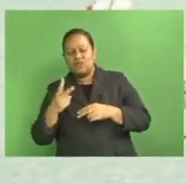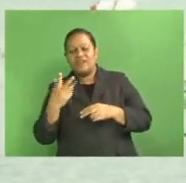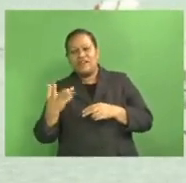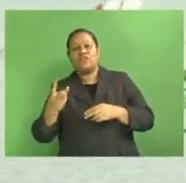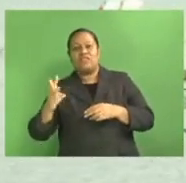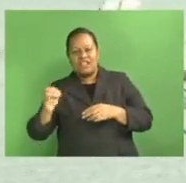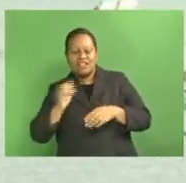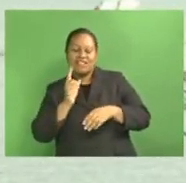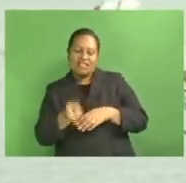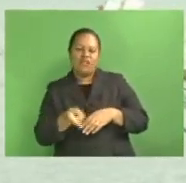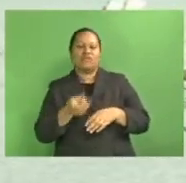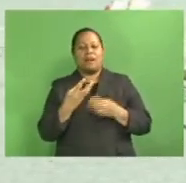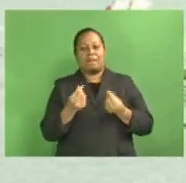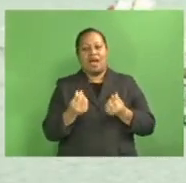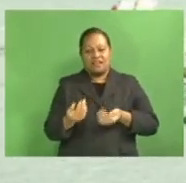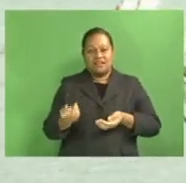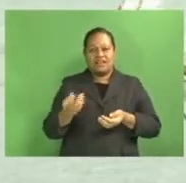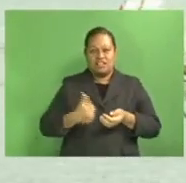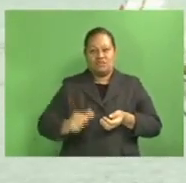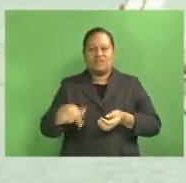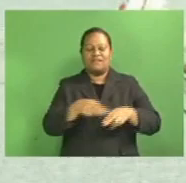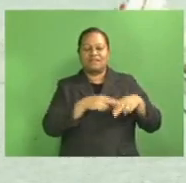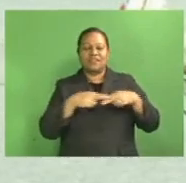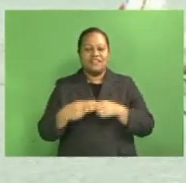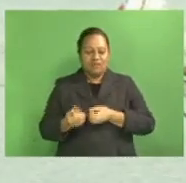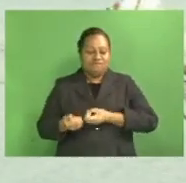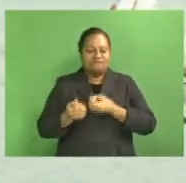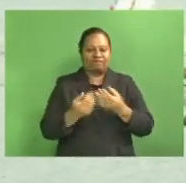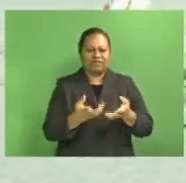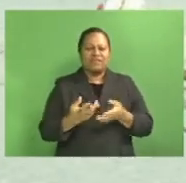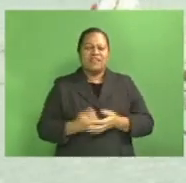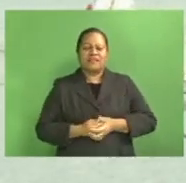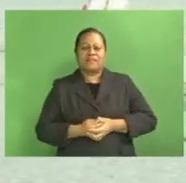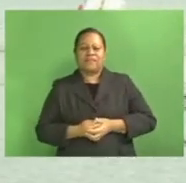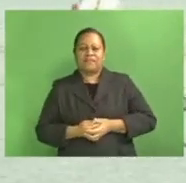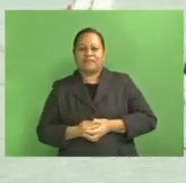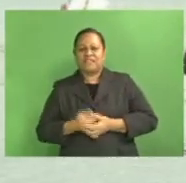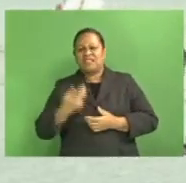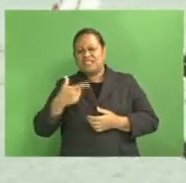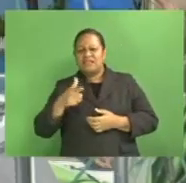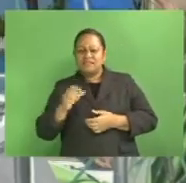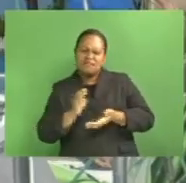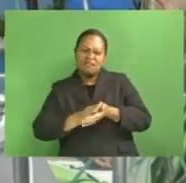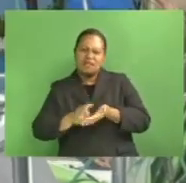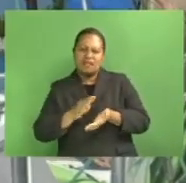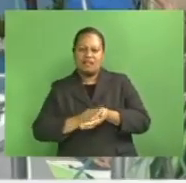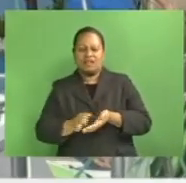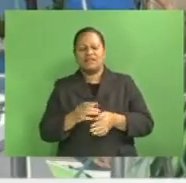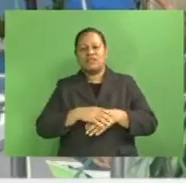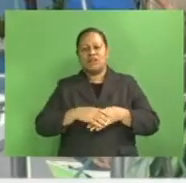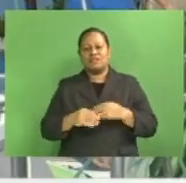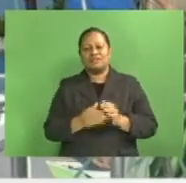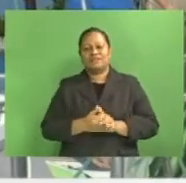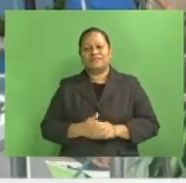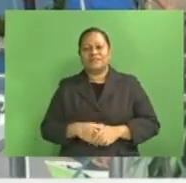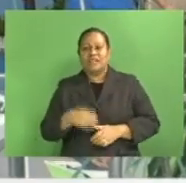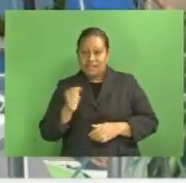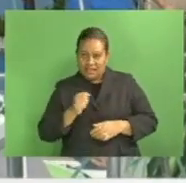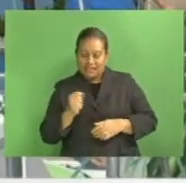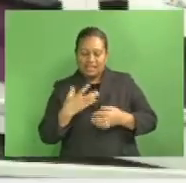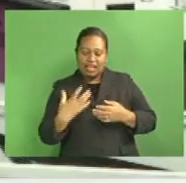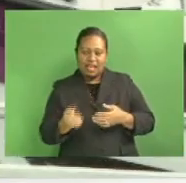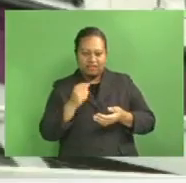per vessel in Fiji. Economic contribution would be somewhere in the vicinity of $60 to $70 million. Rush says there has been